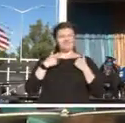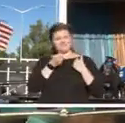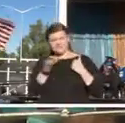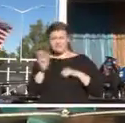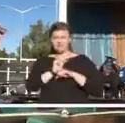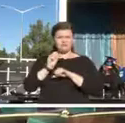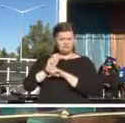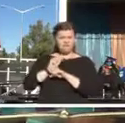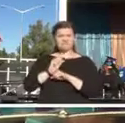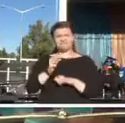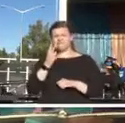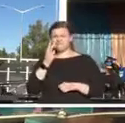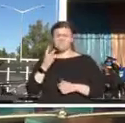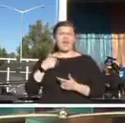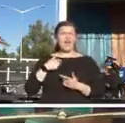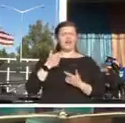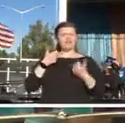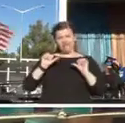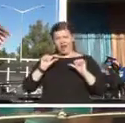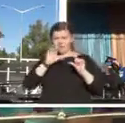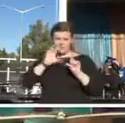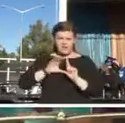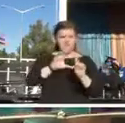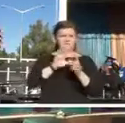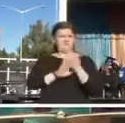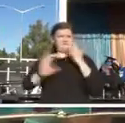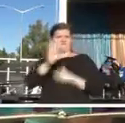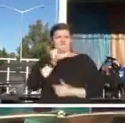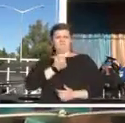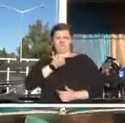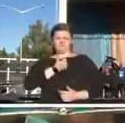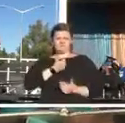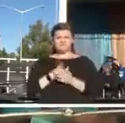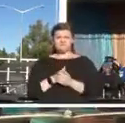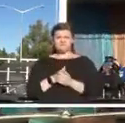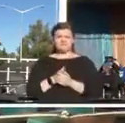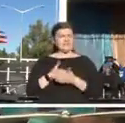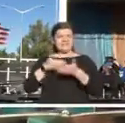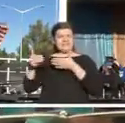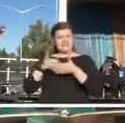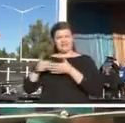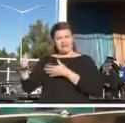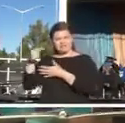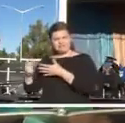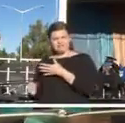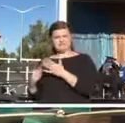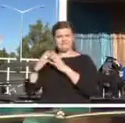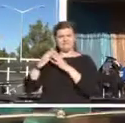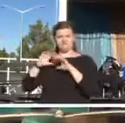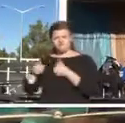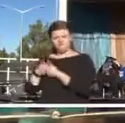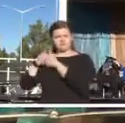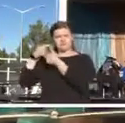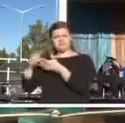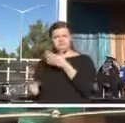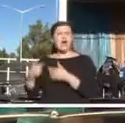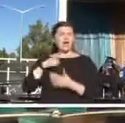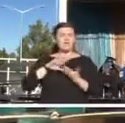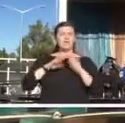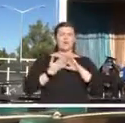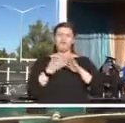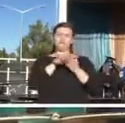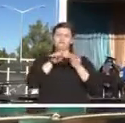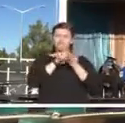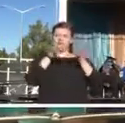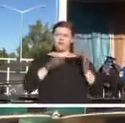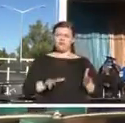and a trying-to-navigate college on my own student. Despite all that, I went on to become a journalist and then a professor right back